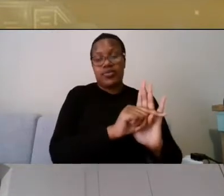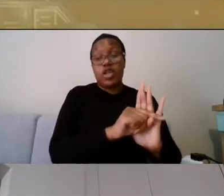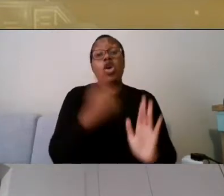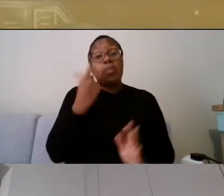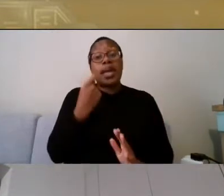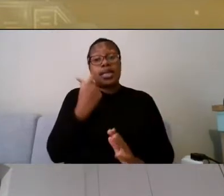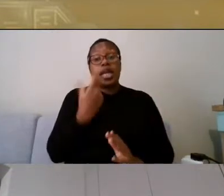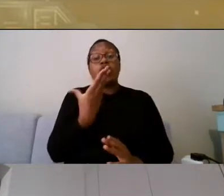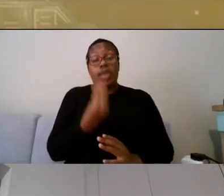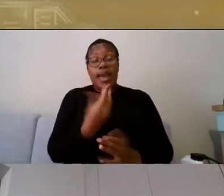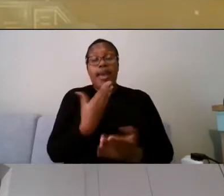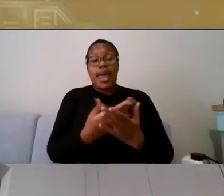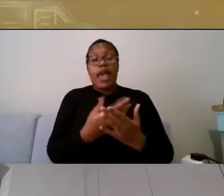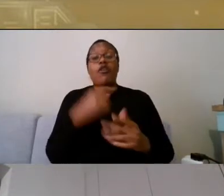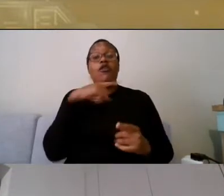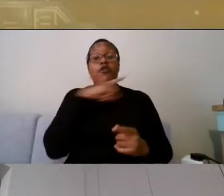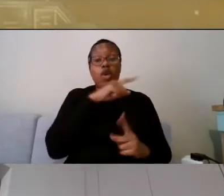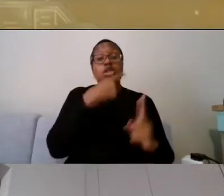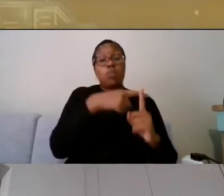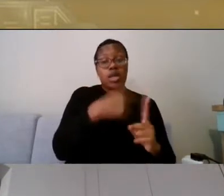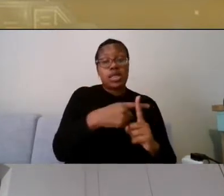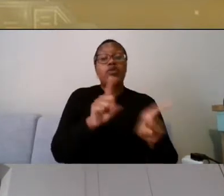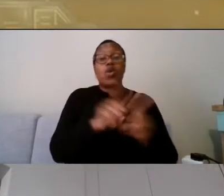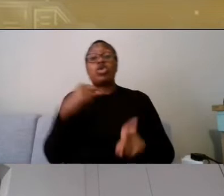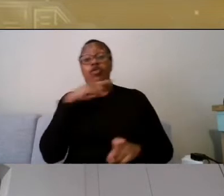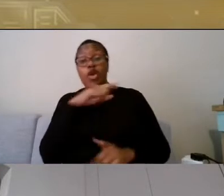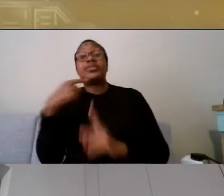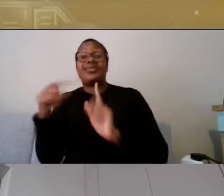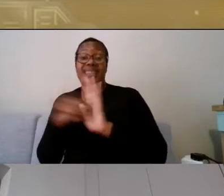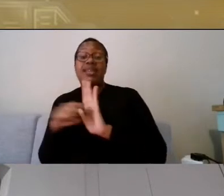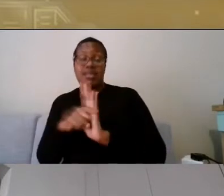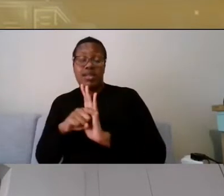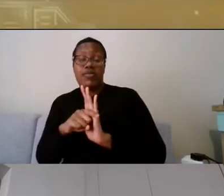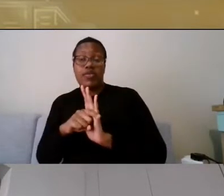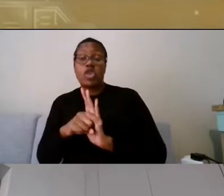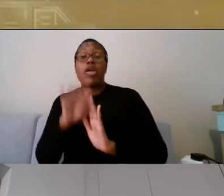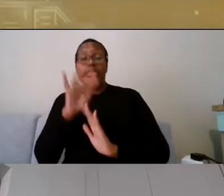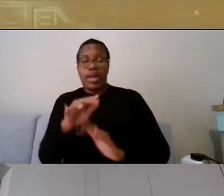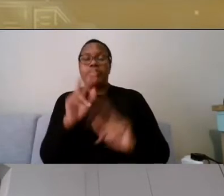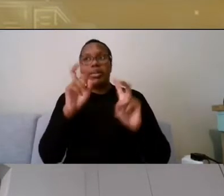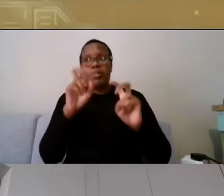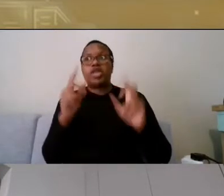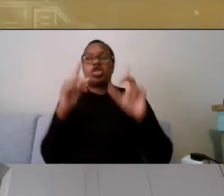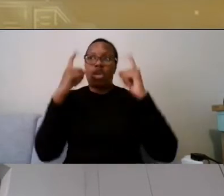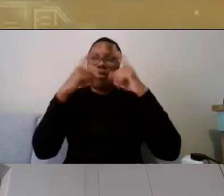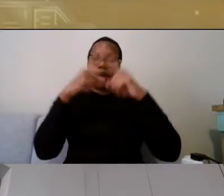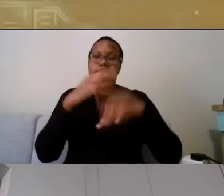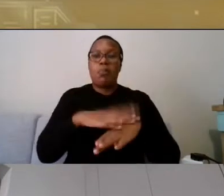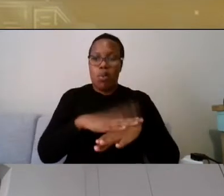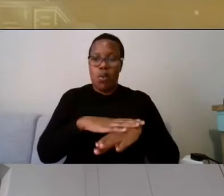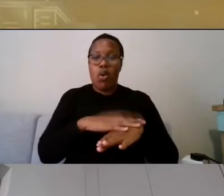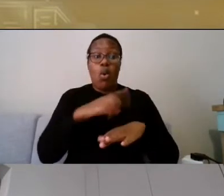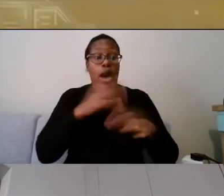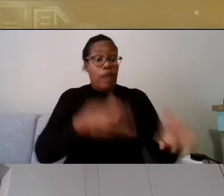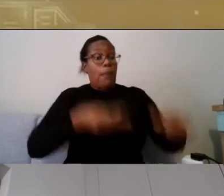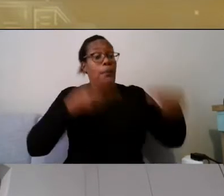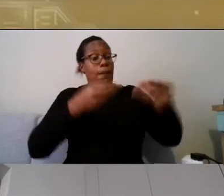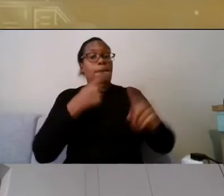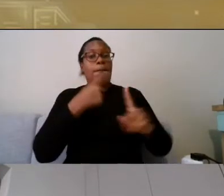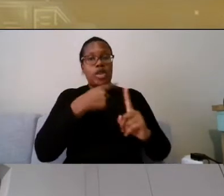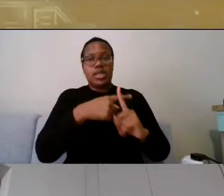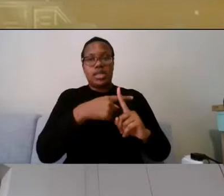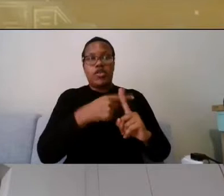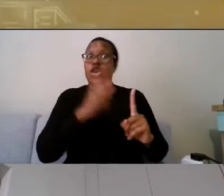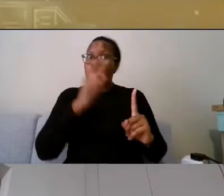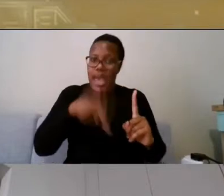false positives and false negatives, which complicates matters more, because once you obviously get a positive test, you have